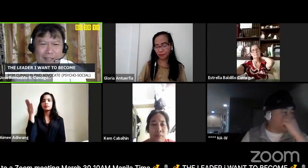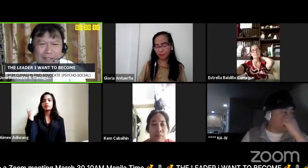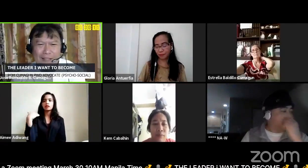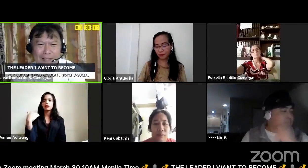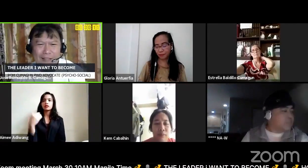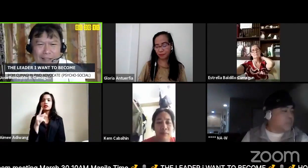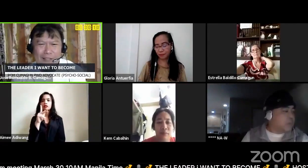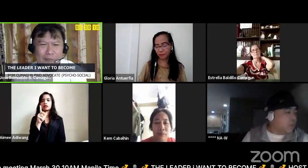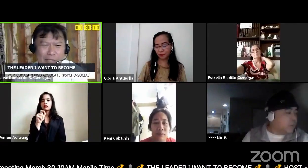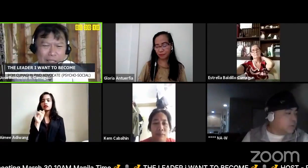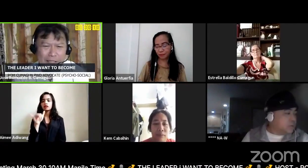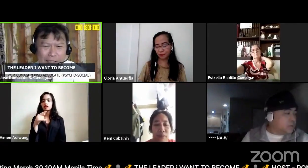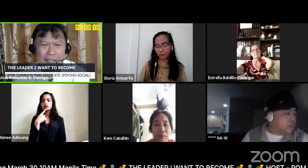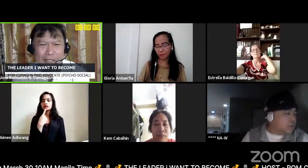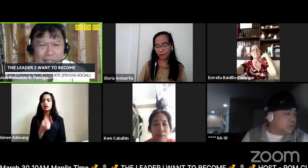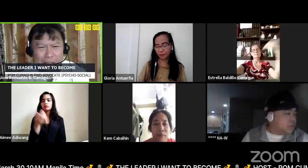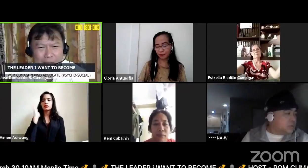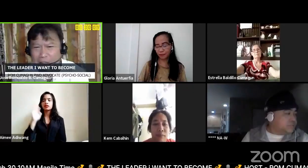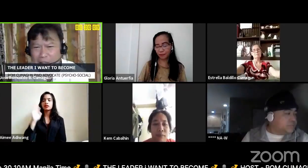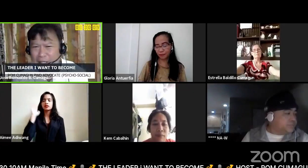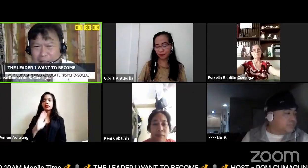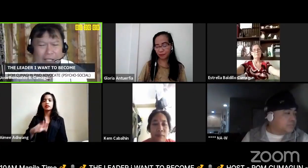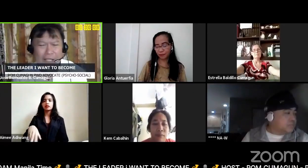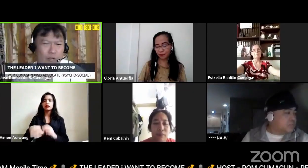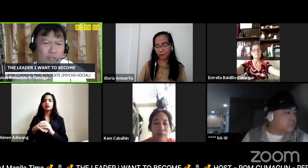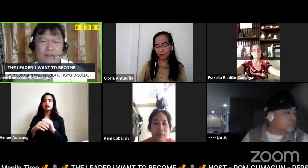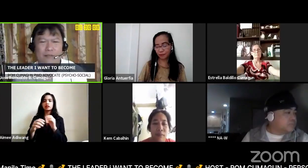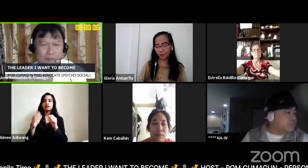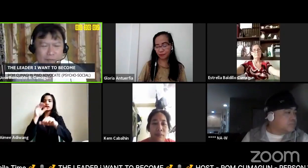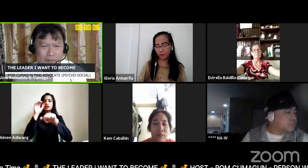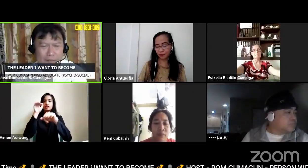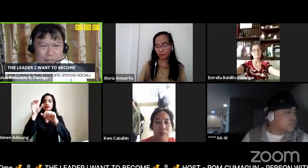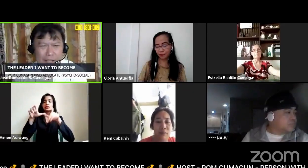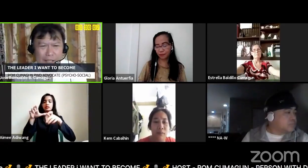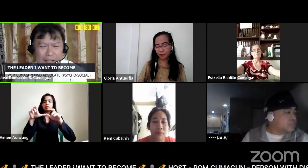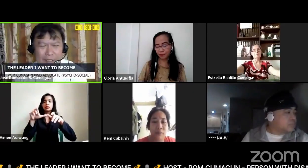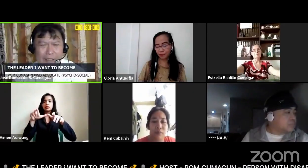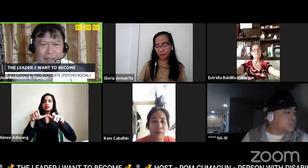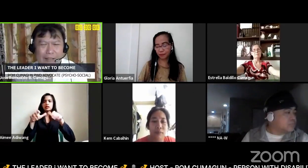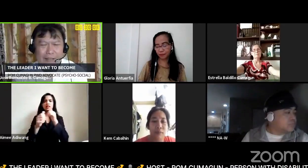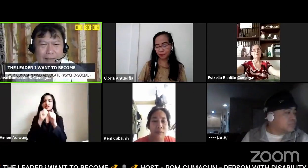broadcast, disability does not mean you are not able.